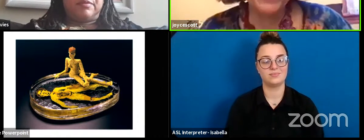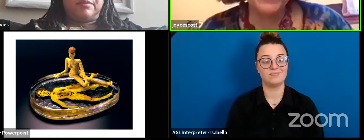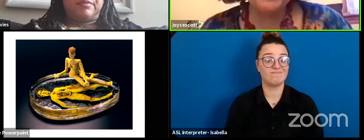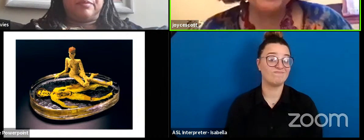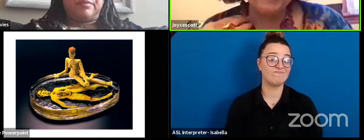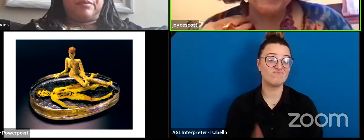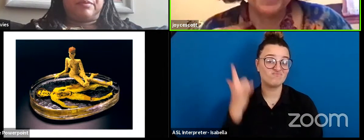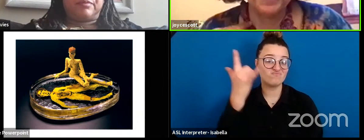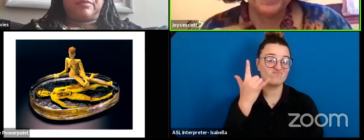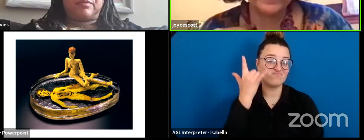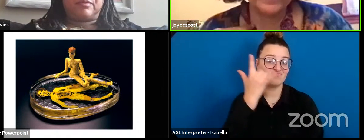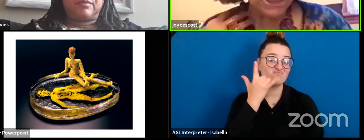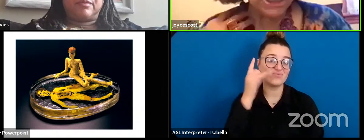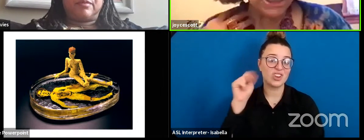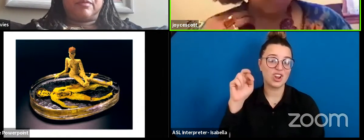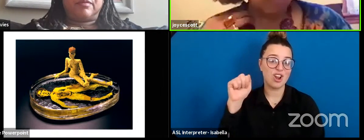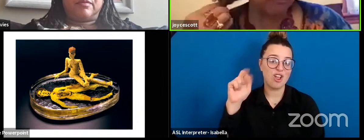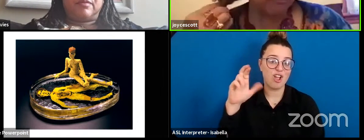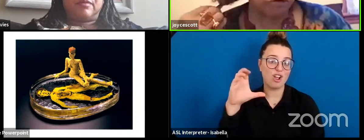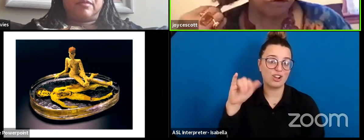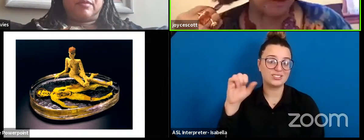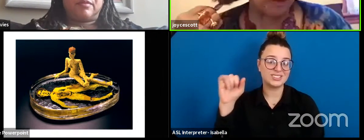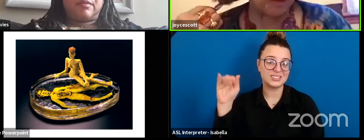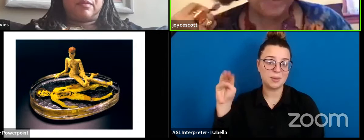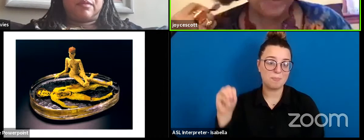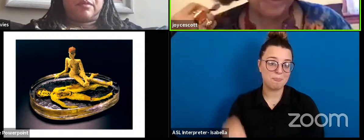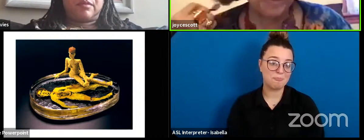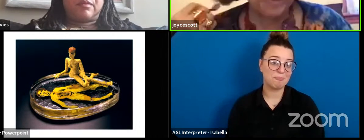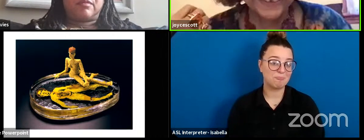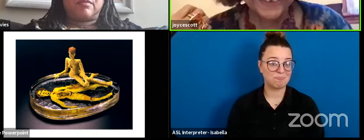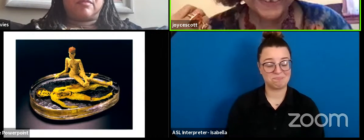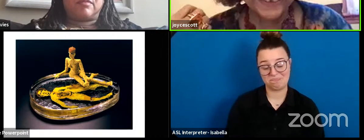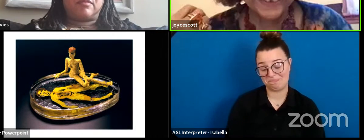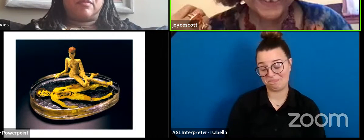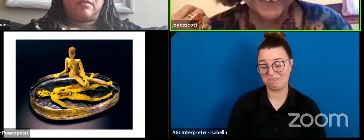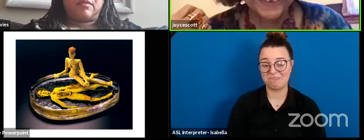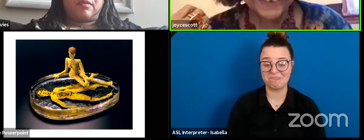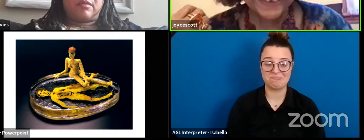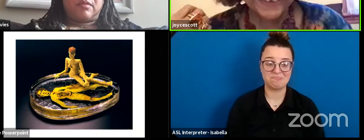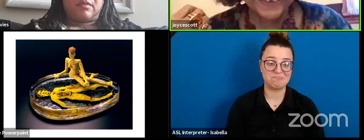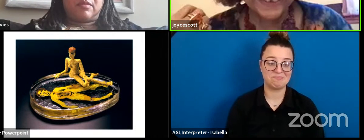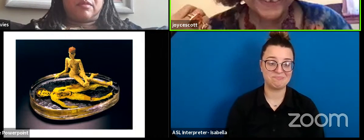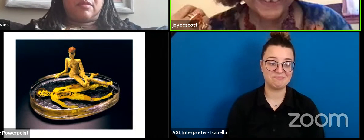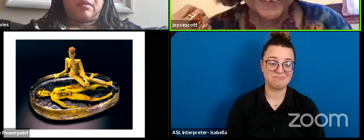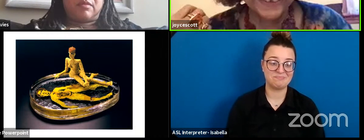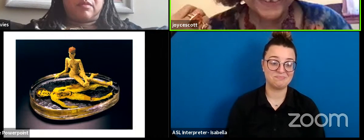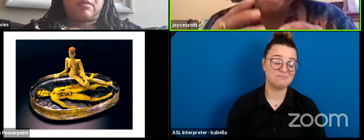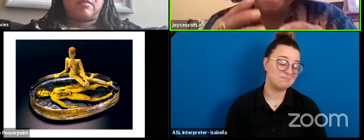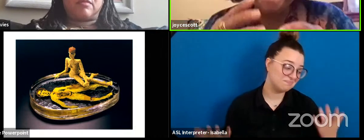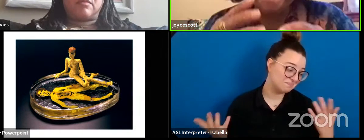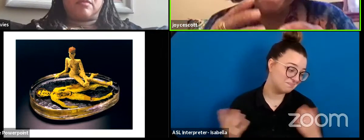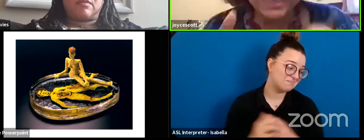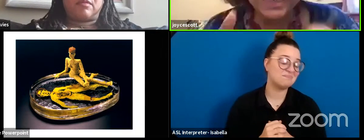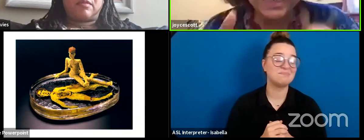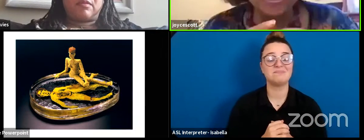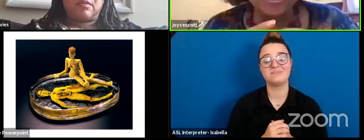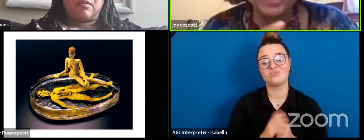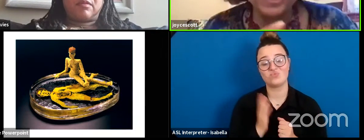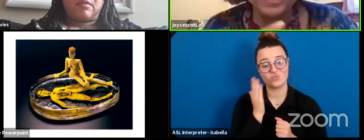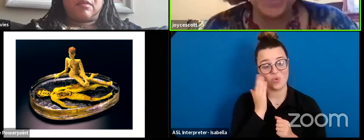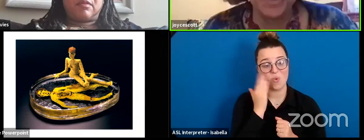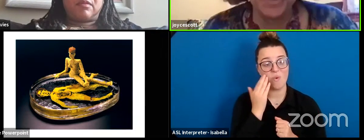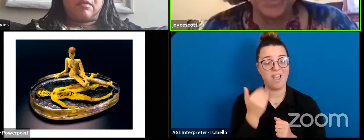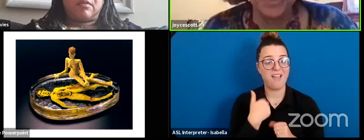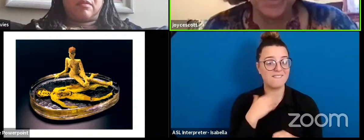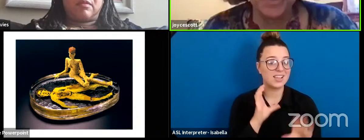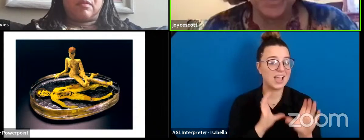Narcissism. Some people say, I know too much about this. Well, you know, there's a chemistry